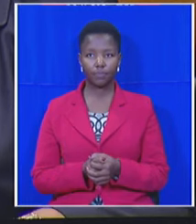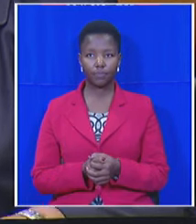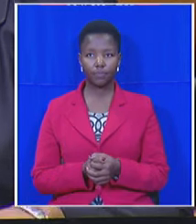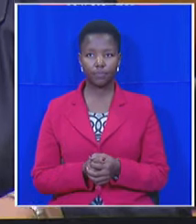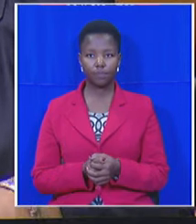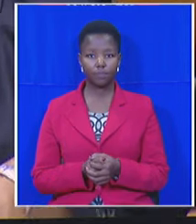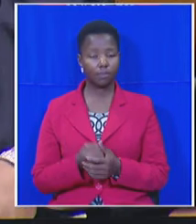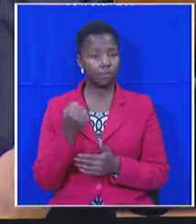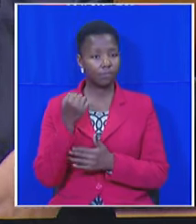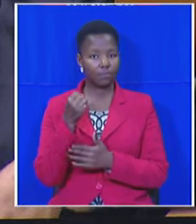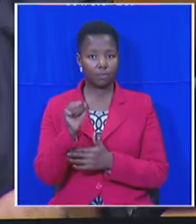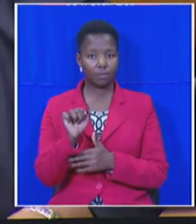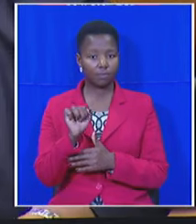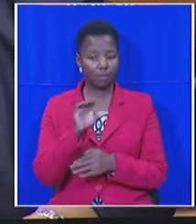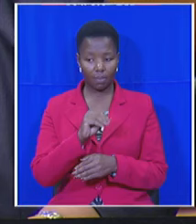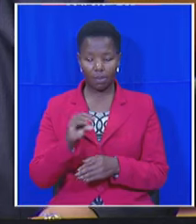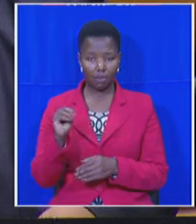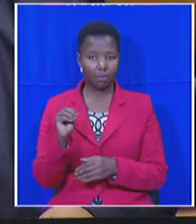Are there any objections to the vote?